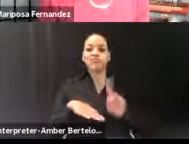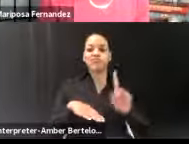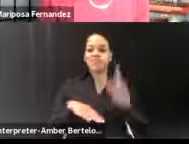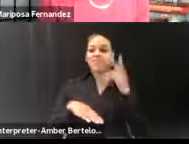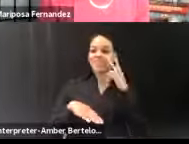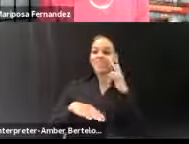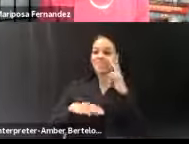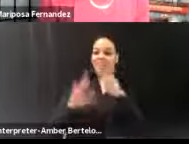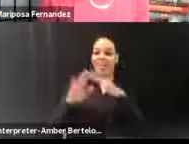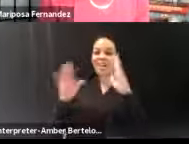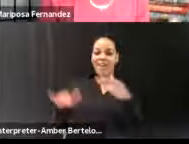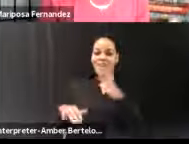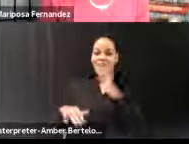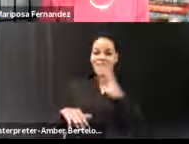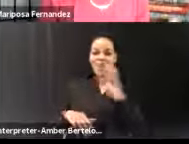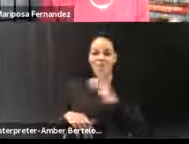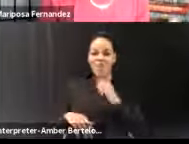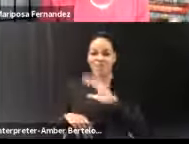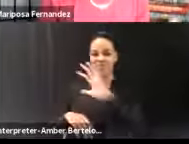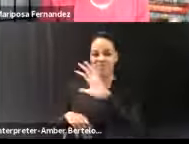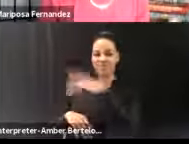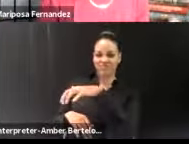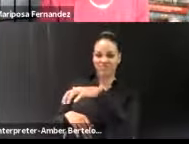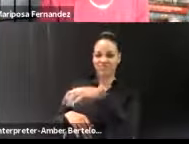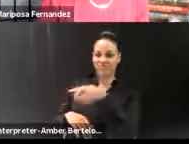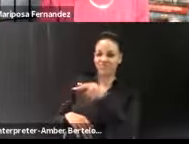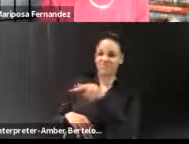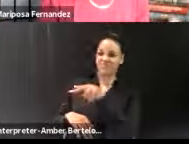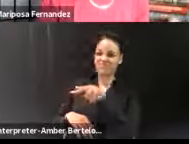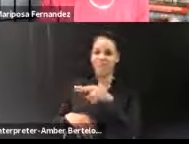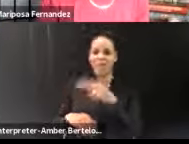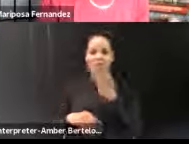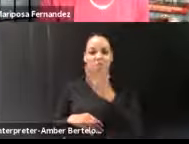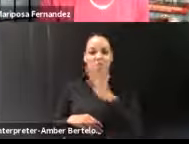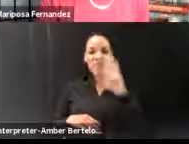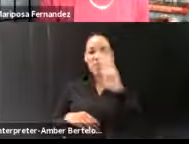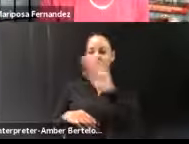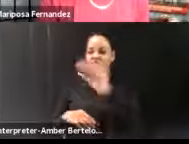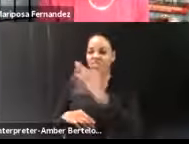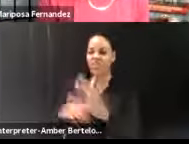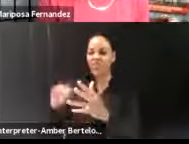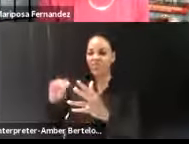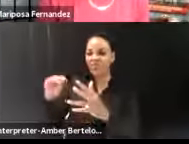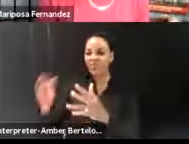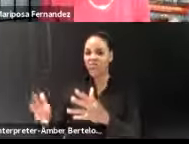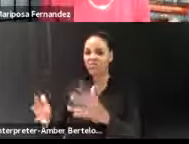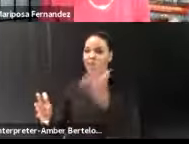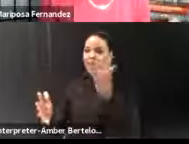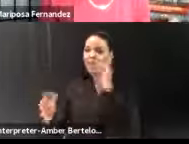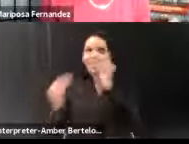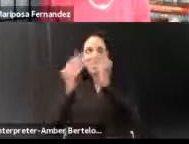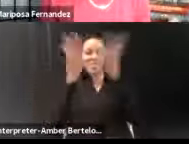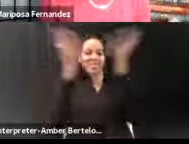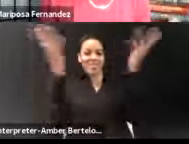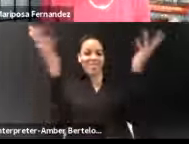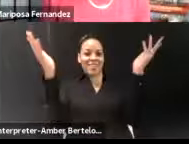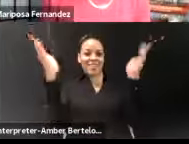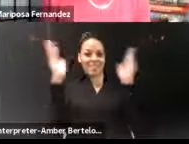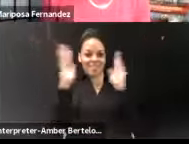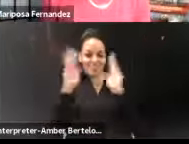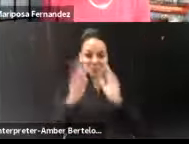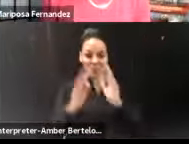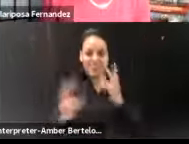abandoned Victorian house on Carpenter, chip blue paint fading watercolor against the sky, where the